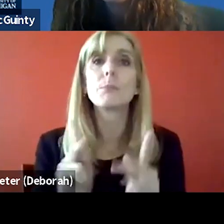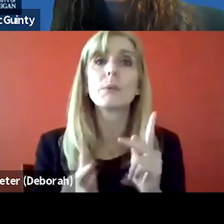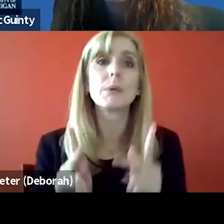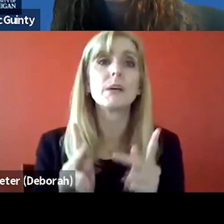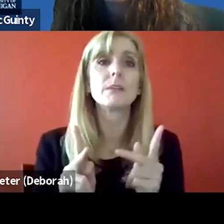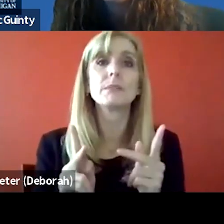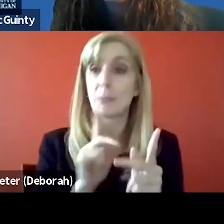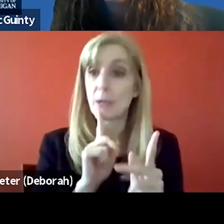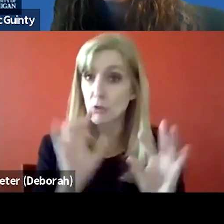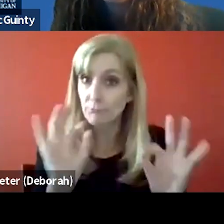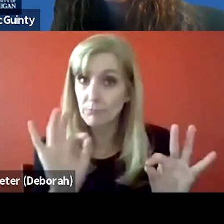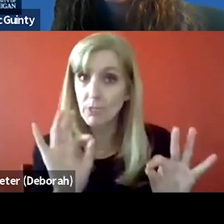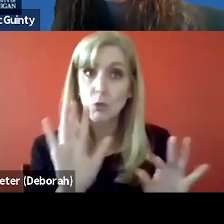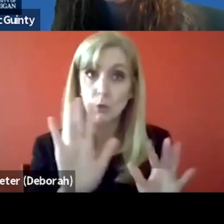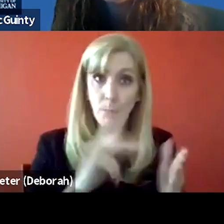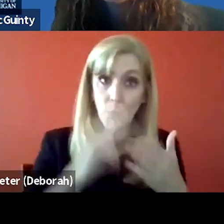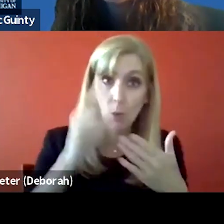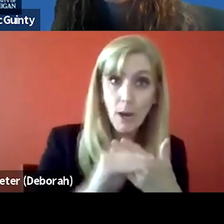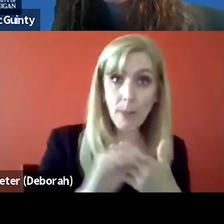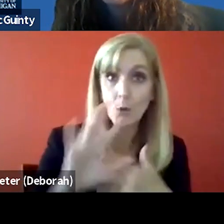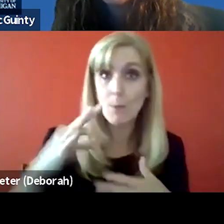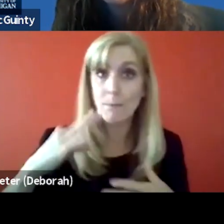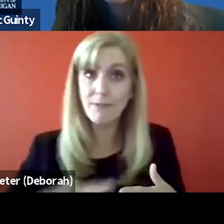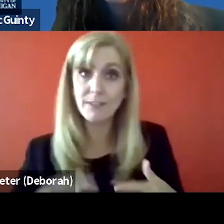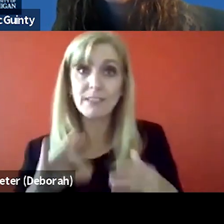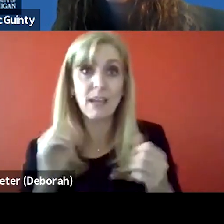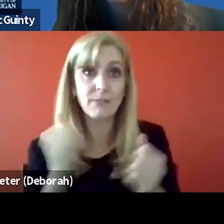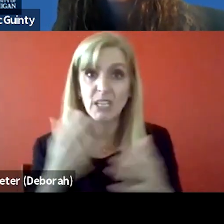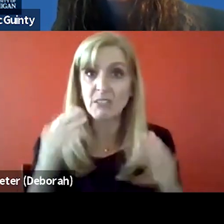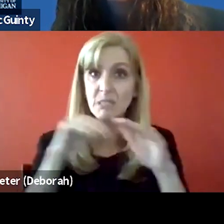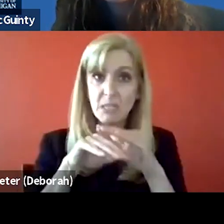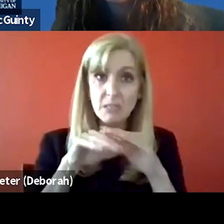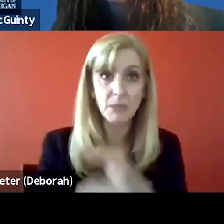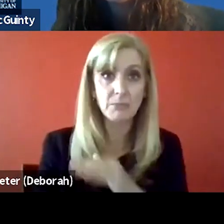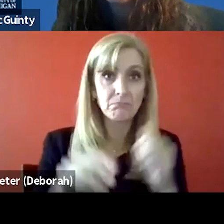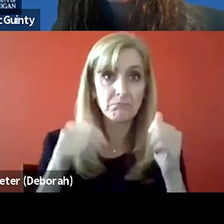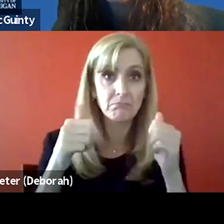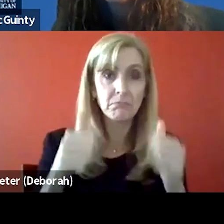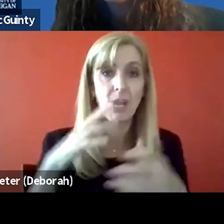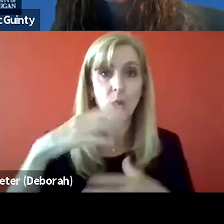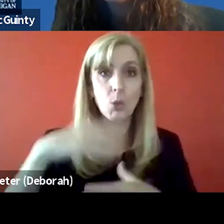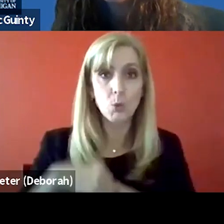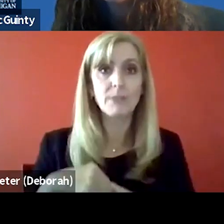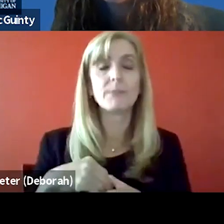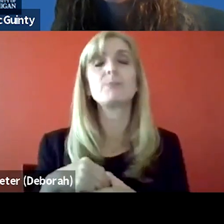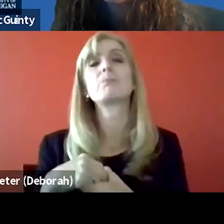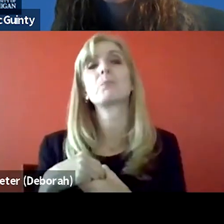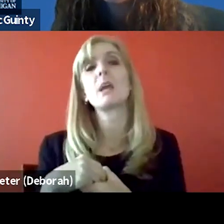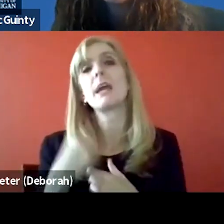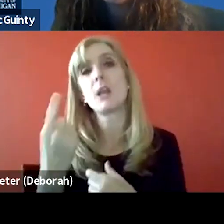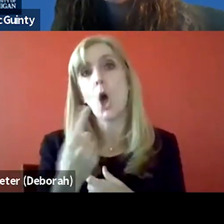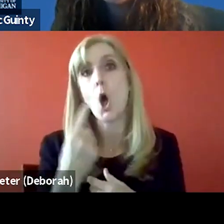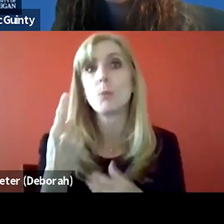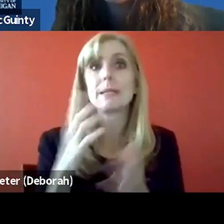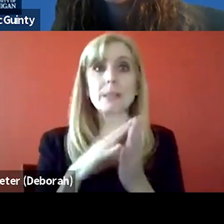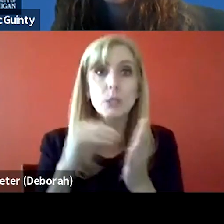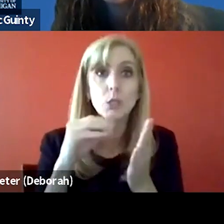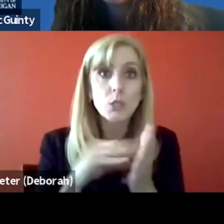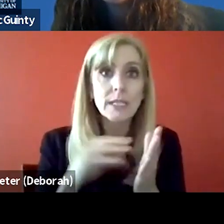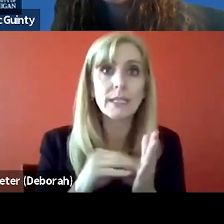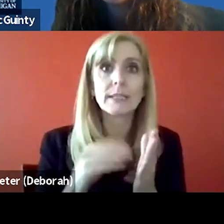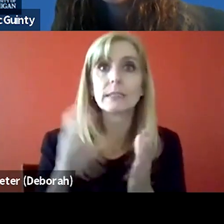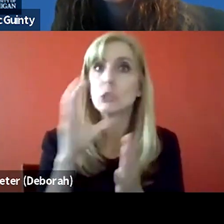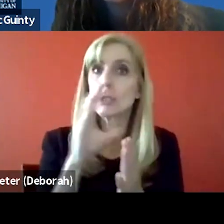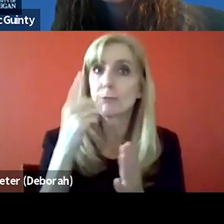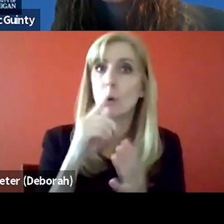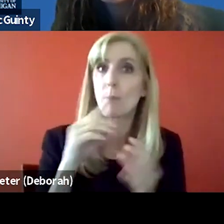that your programs, your benefits, your spaces are accessible and inclusive, and always learning, always seeking out an opportunity to